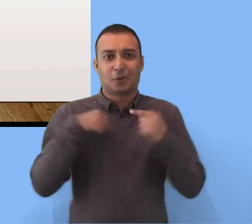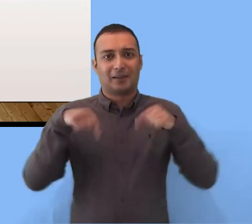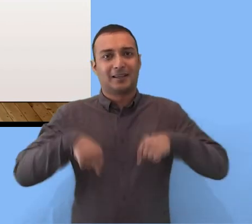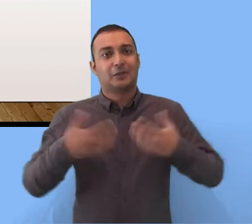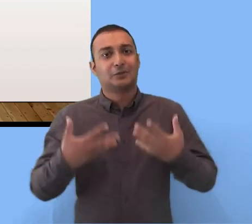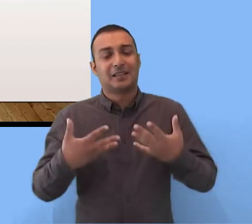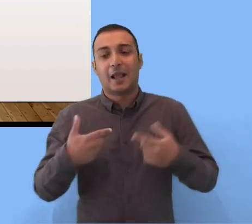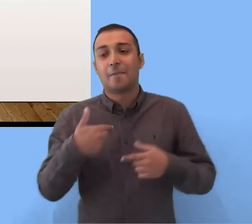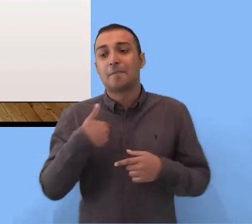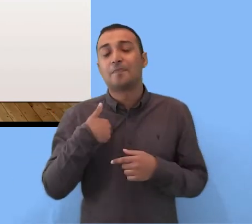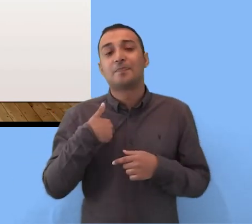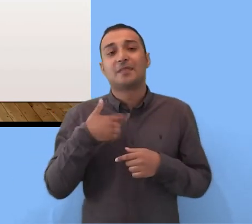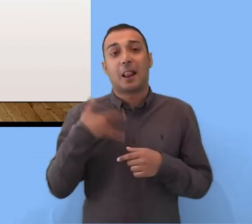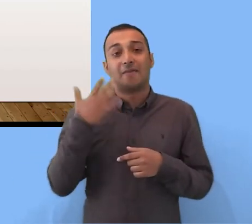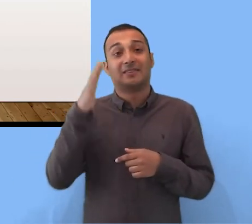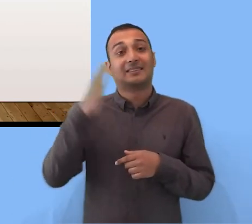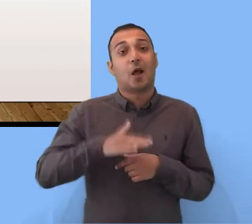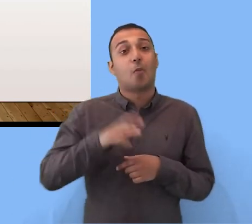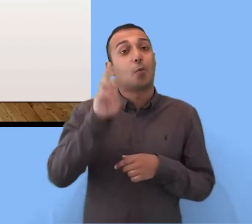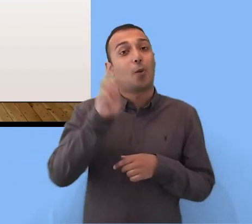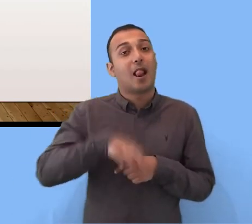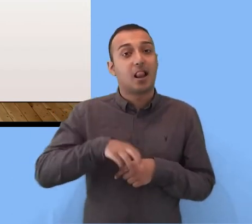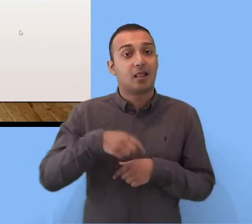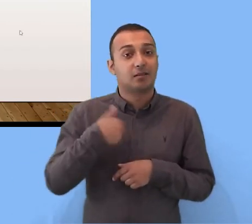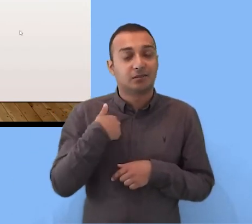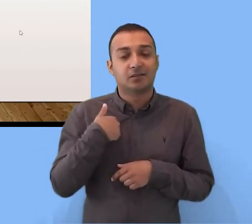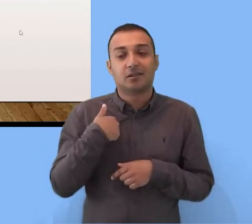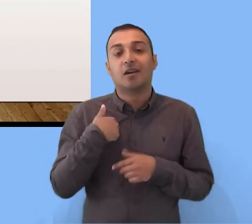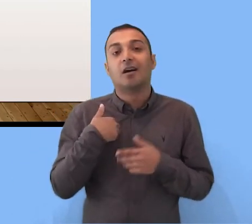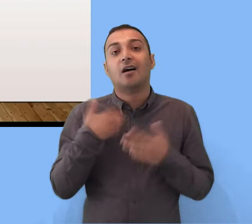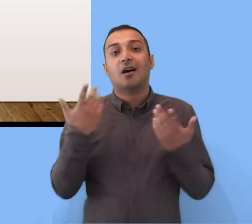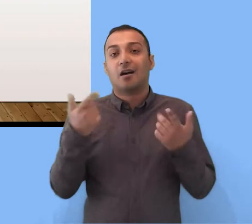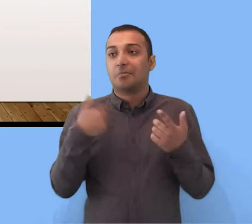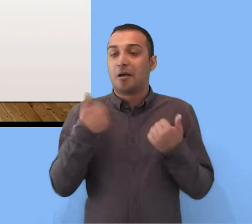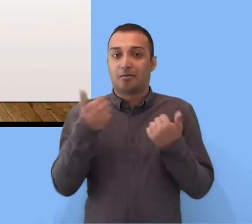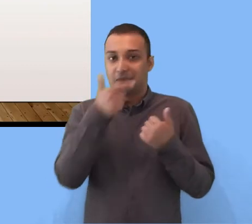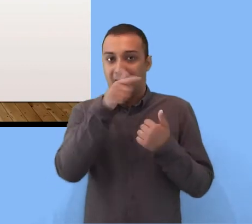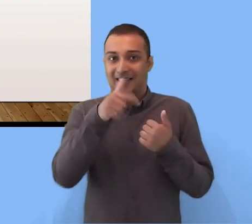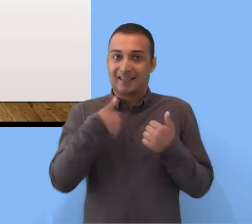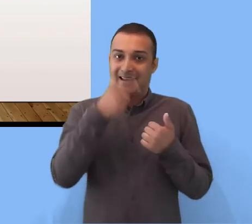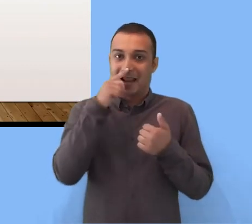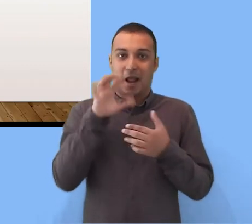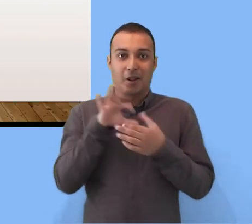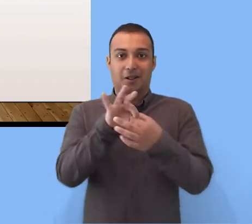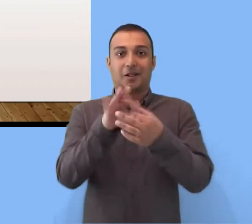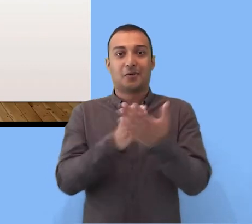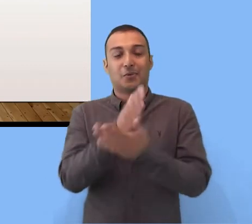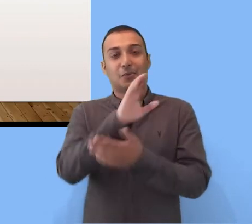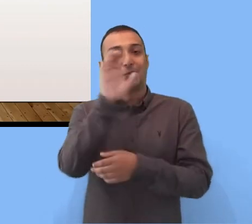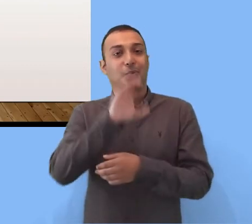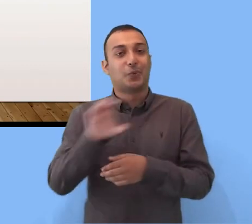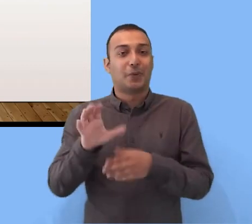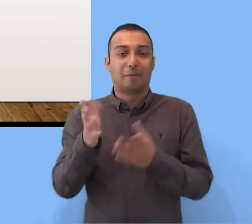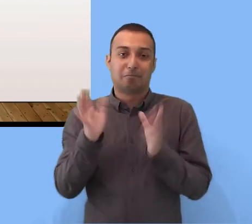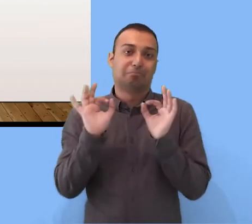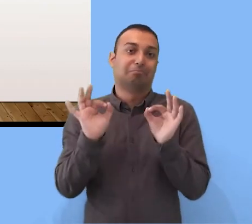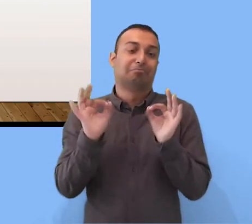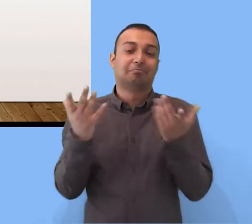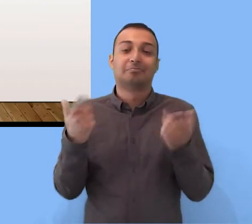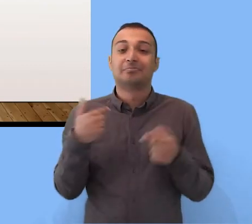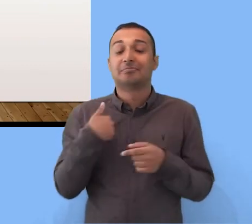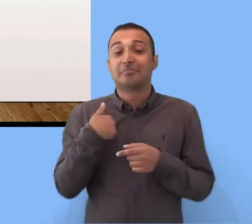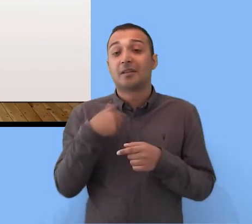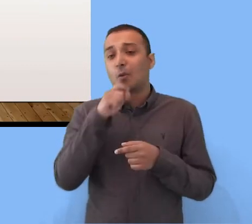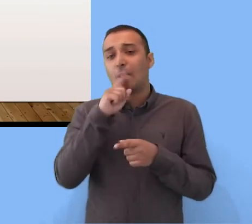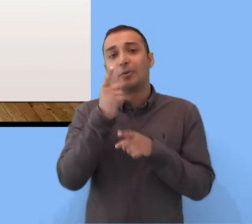is South Wales, but I'm pleased to be with you digitally. And I've been asked to talk about what parental